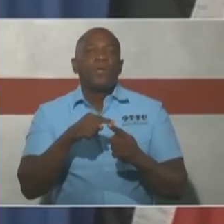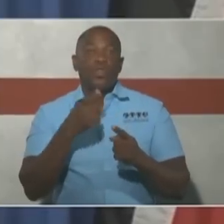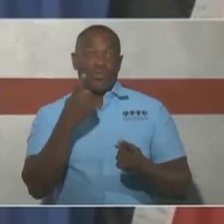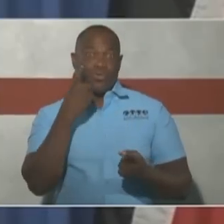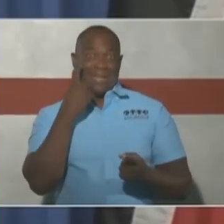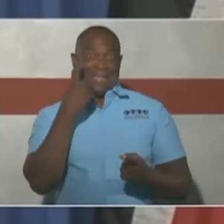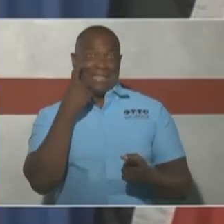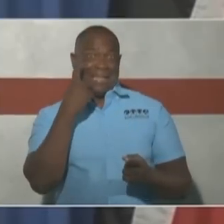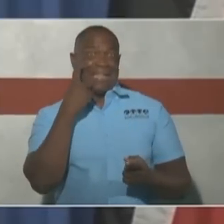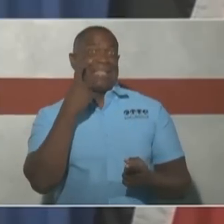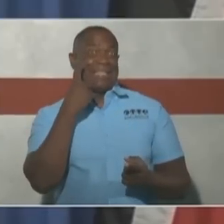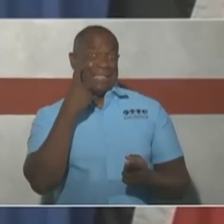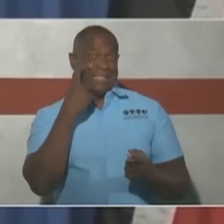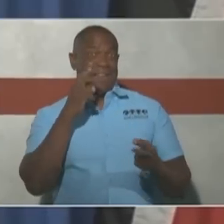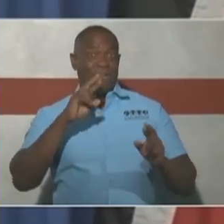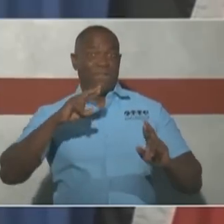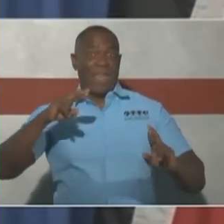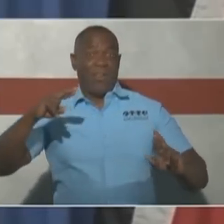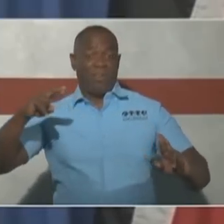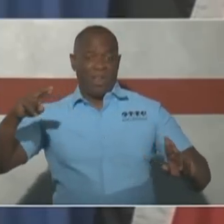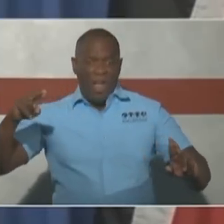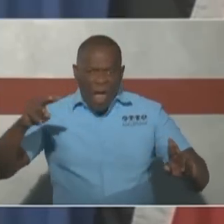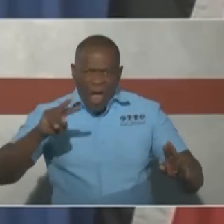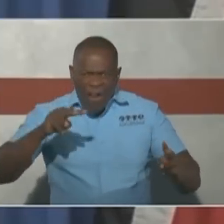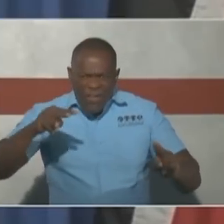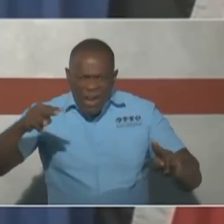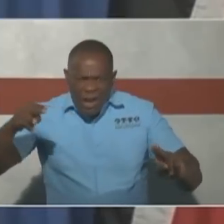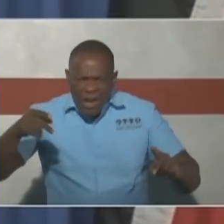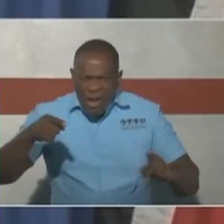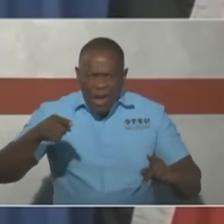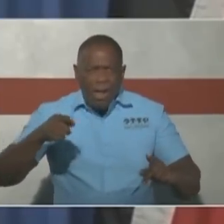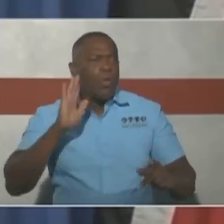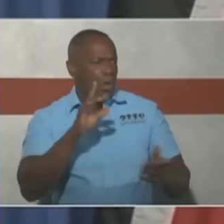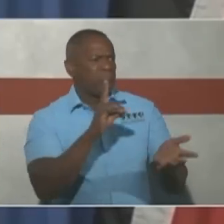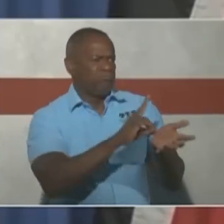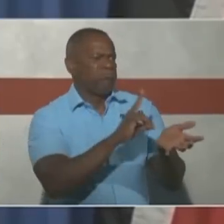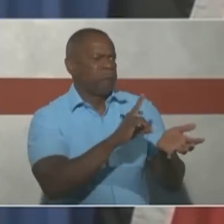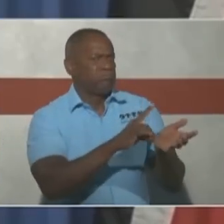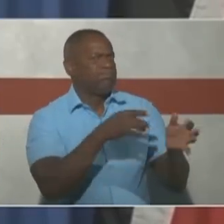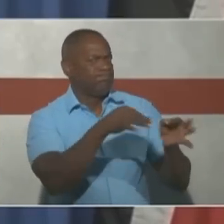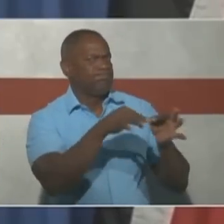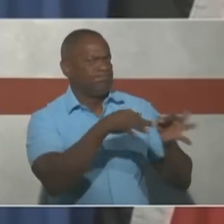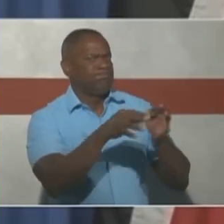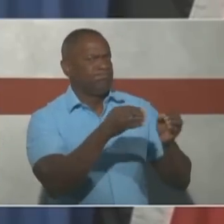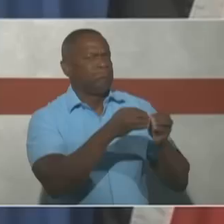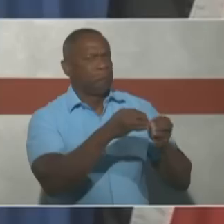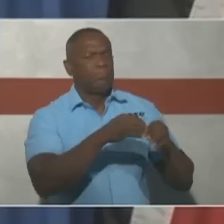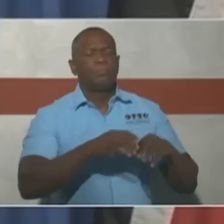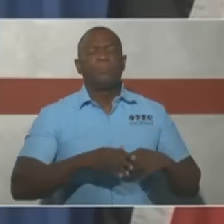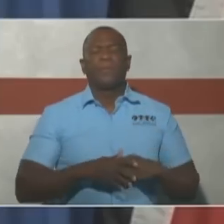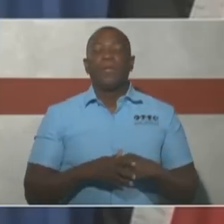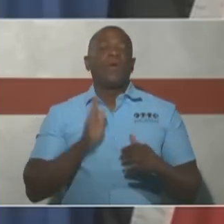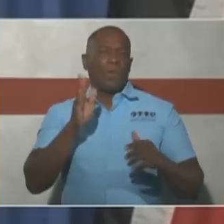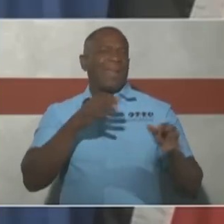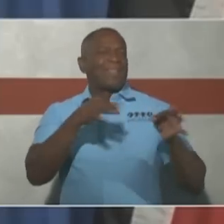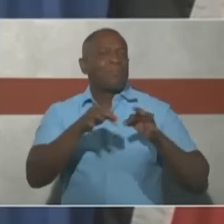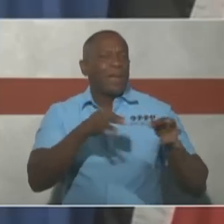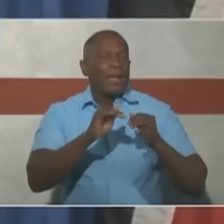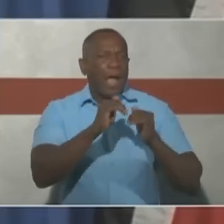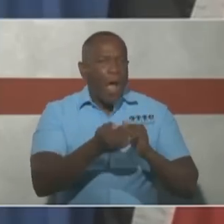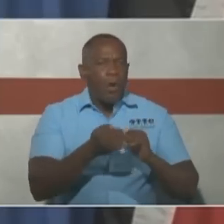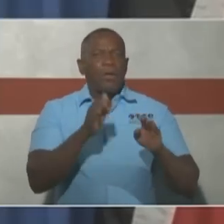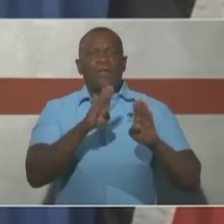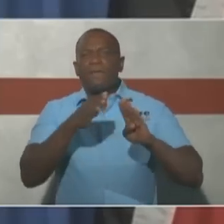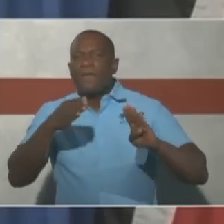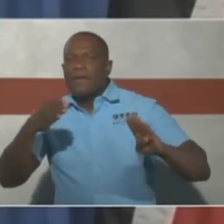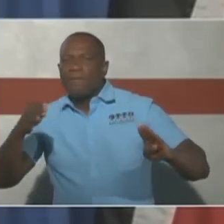some most recent variants. The doctors will go into that and tell us about how the variants progress